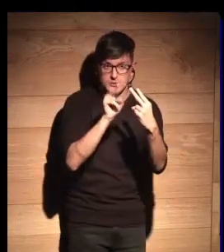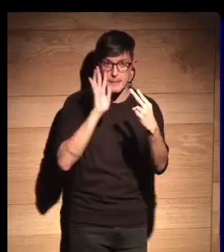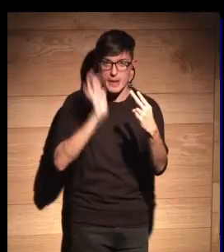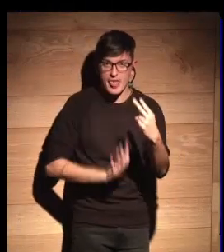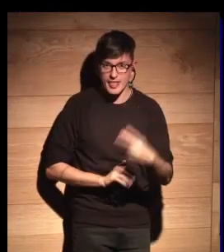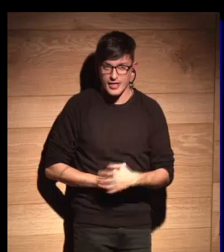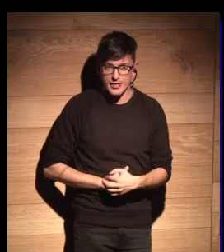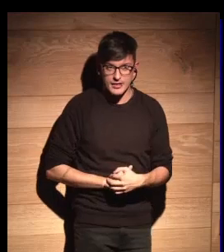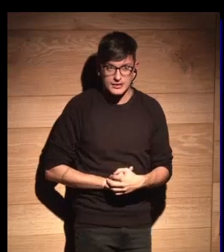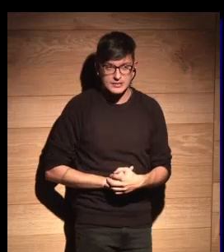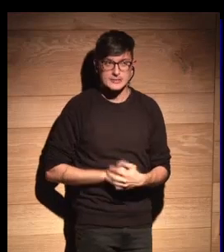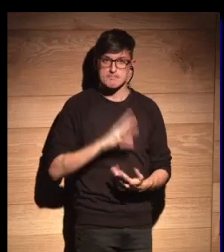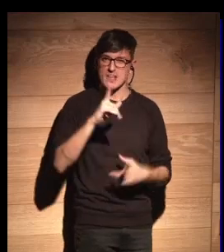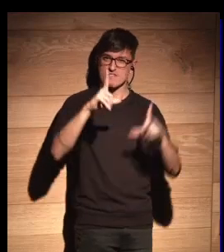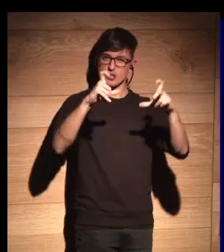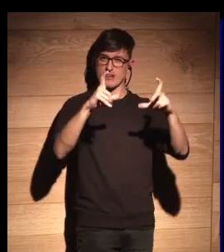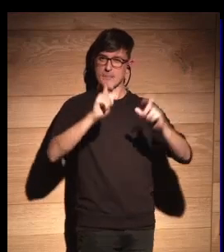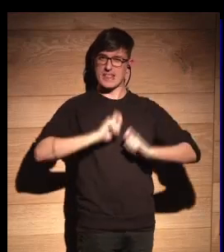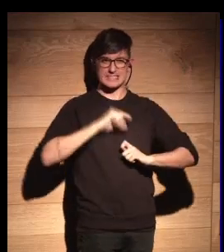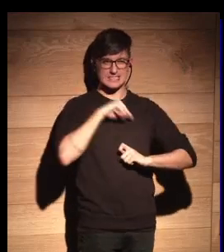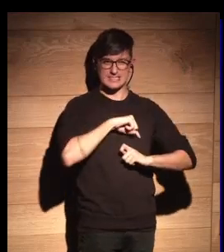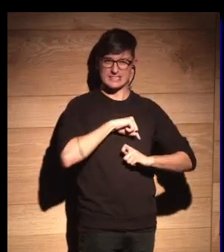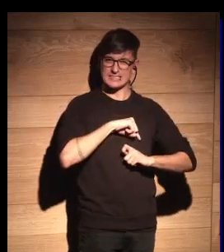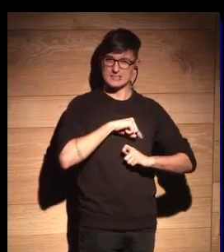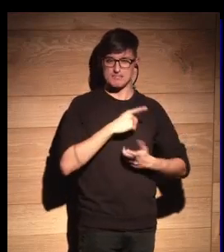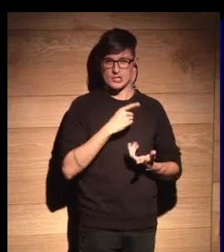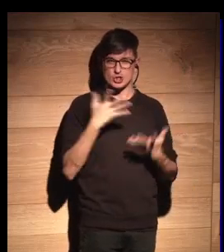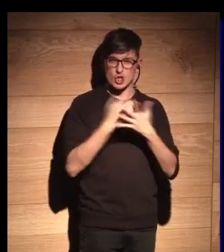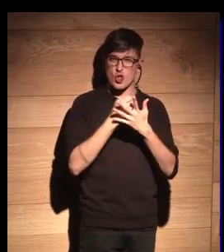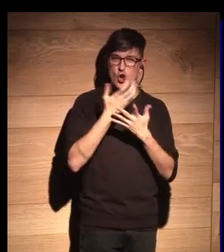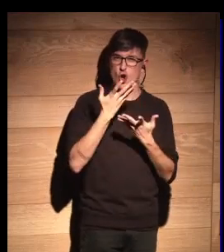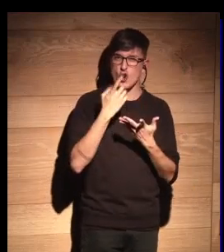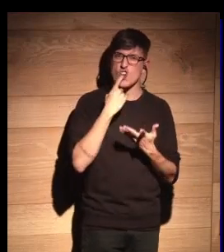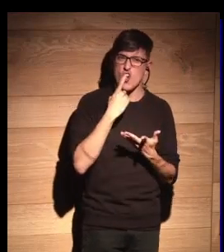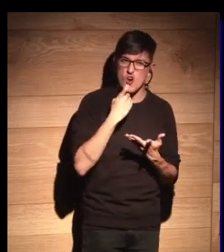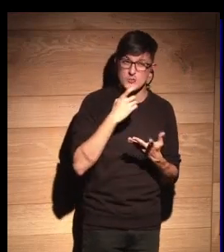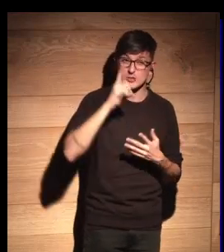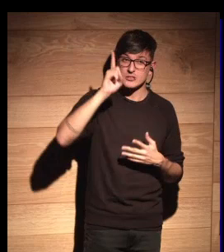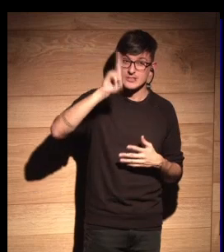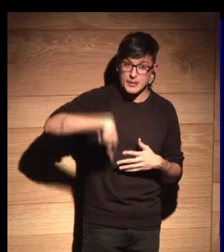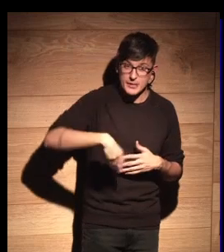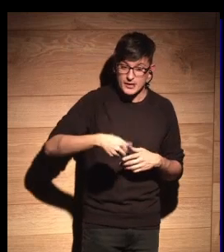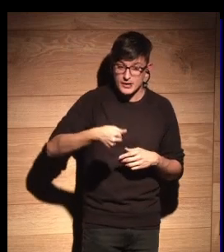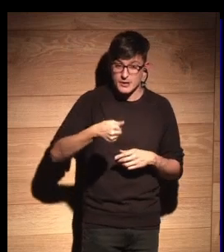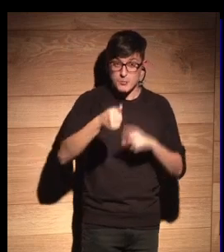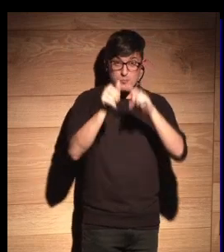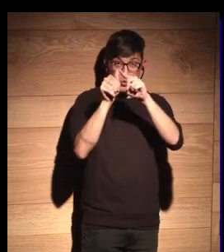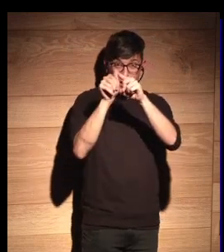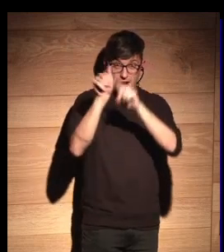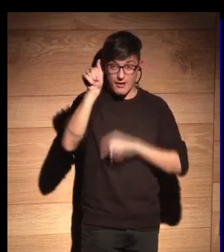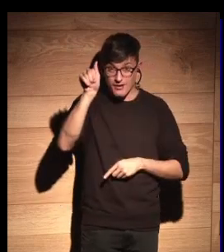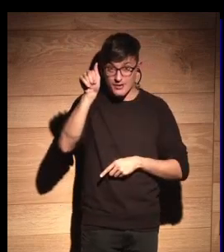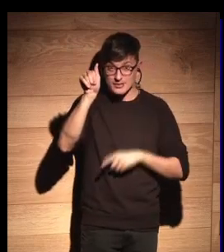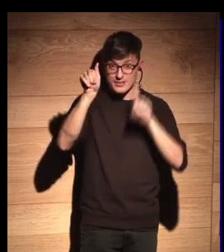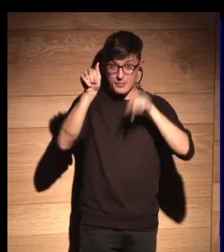everything's red, but even her thumb is painted with red nail polish. I always thought that was kind of